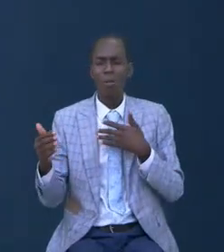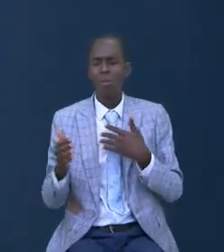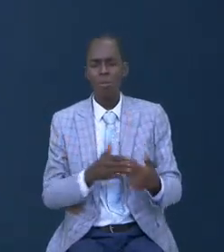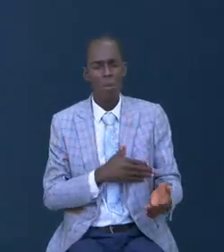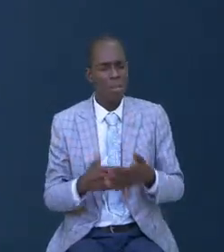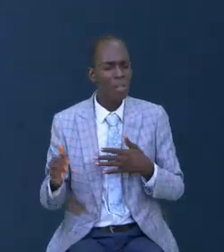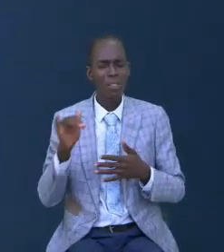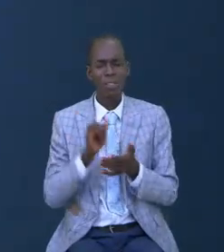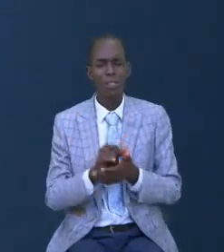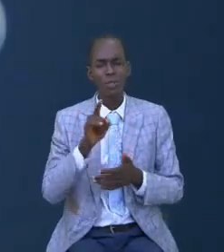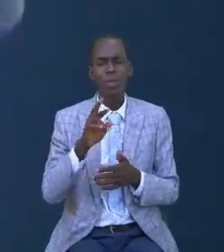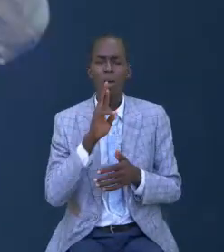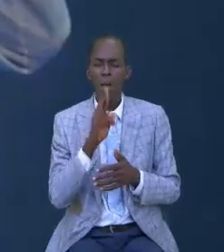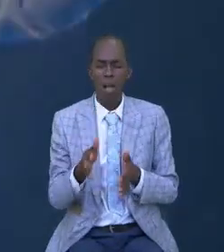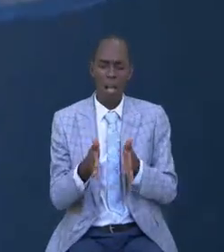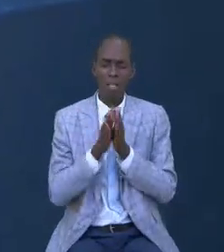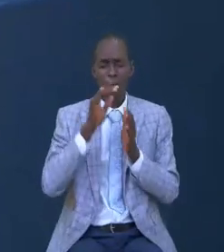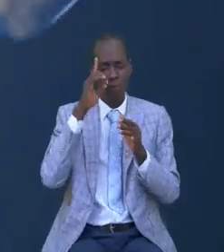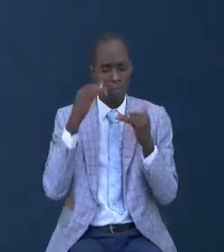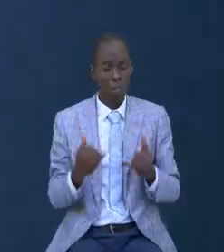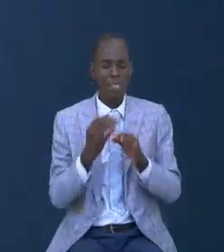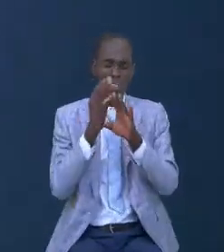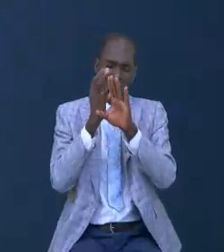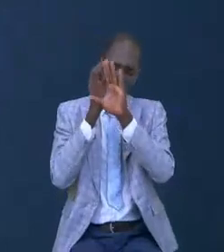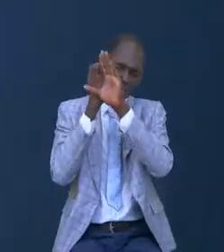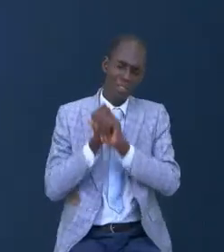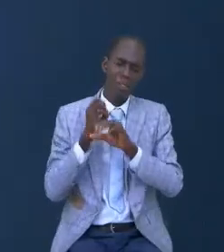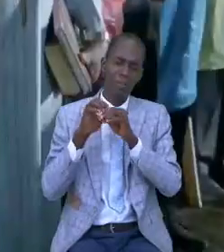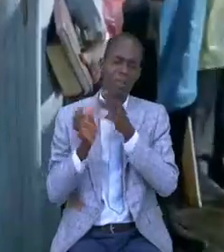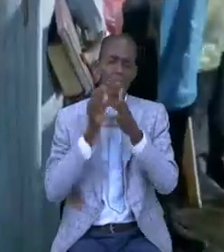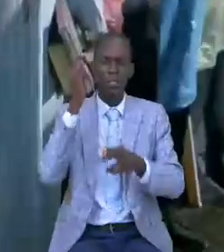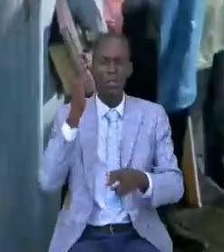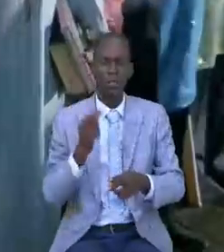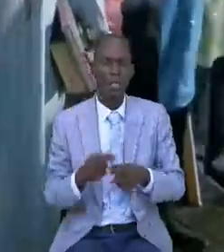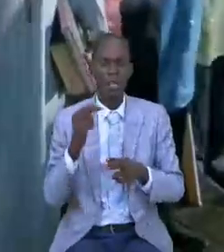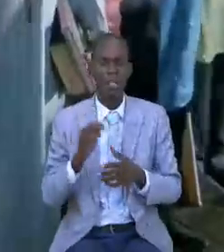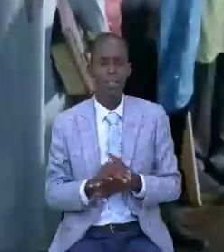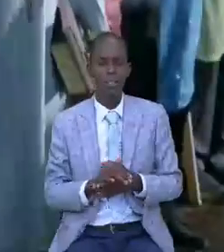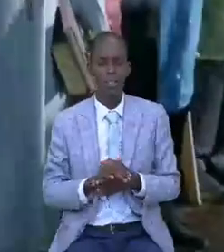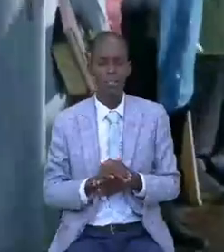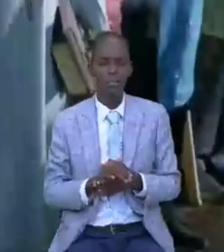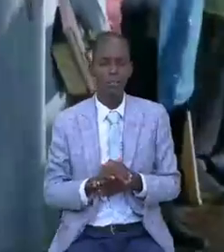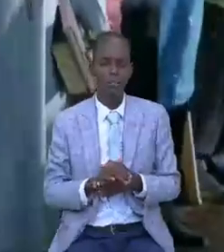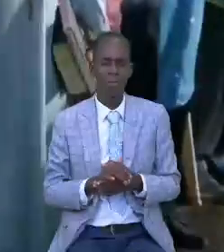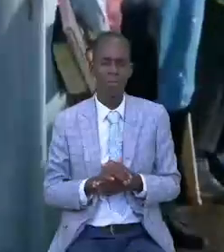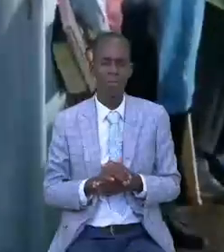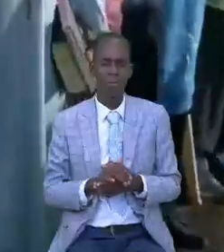whatsoever you are asking now, receive in Jesus' name.